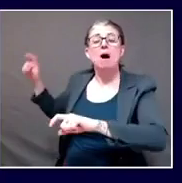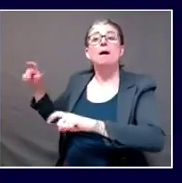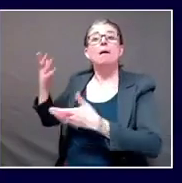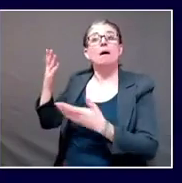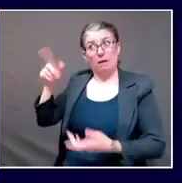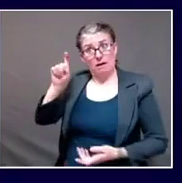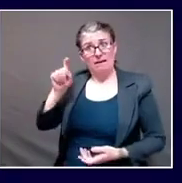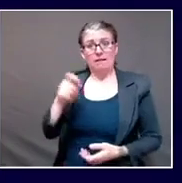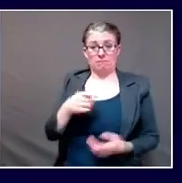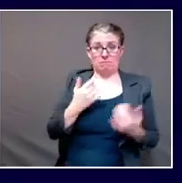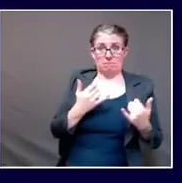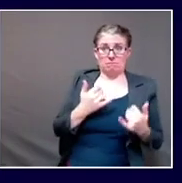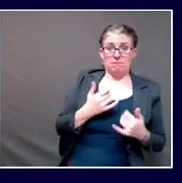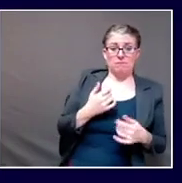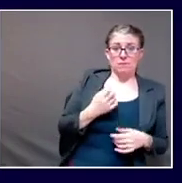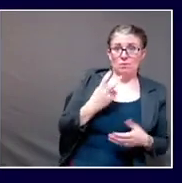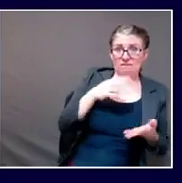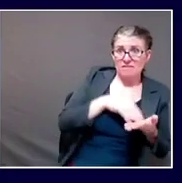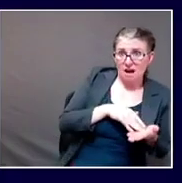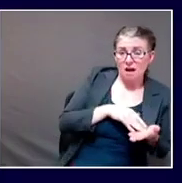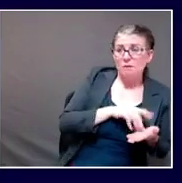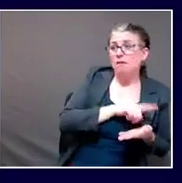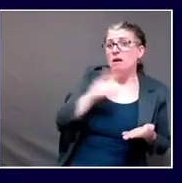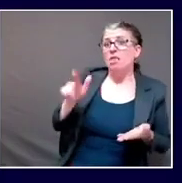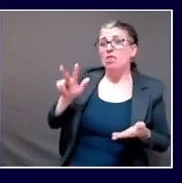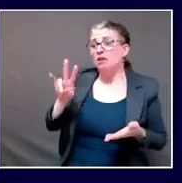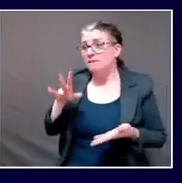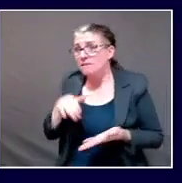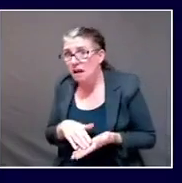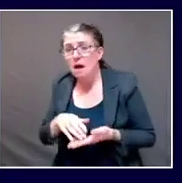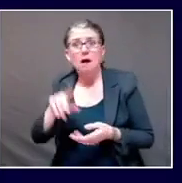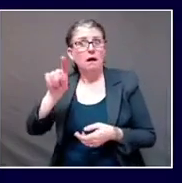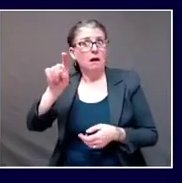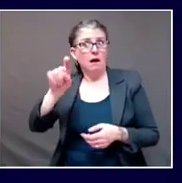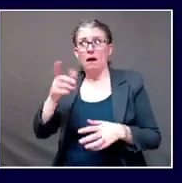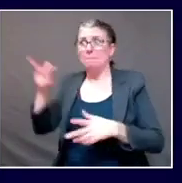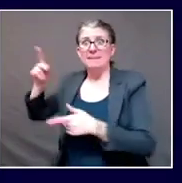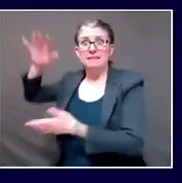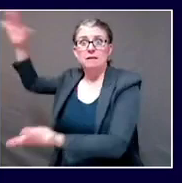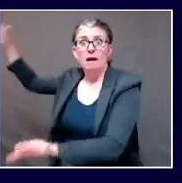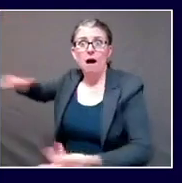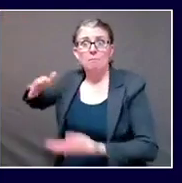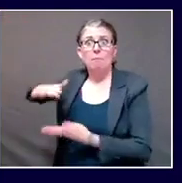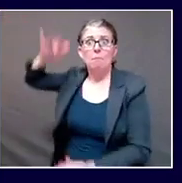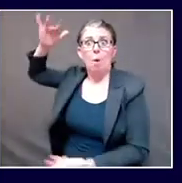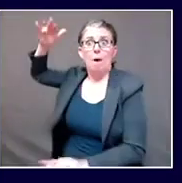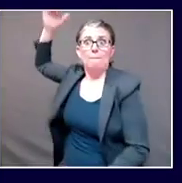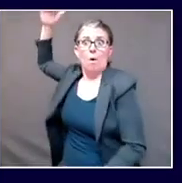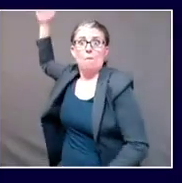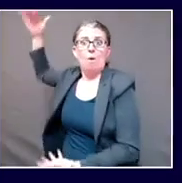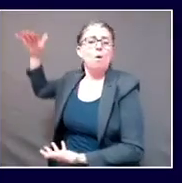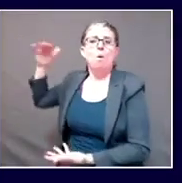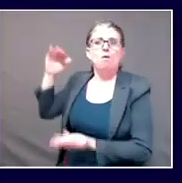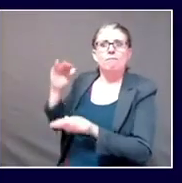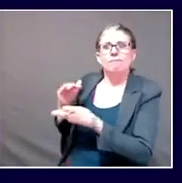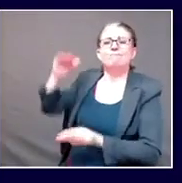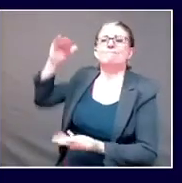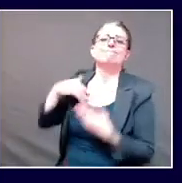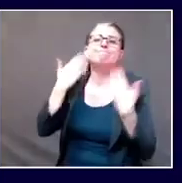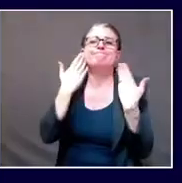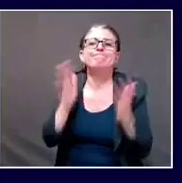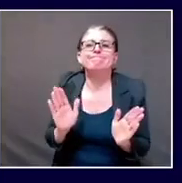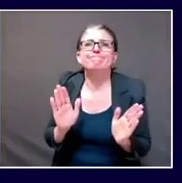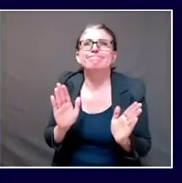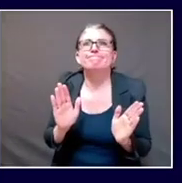are able to and as are available. So we believe our capacity to receive the vaccine, although we still